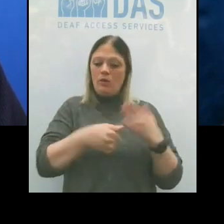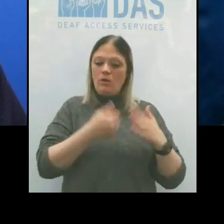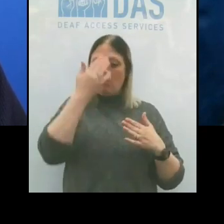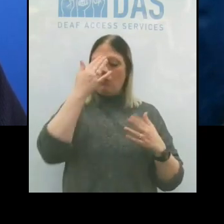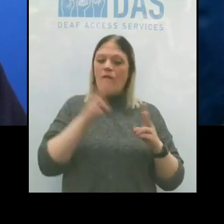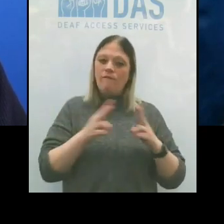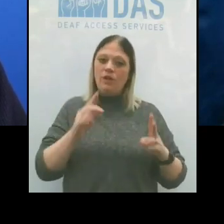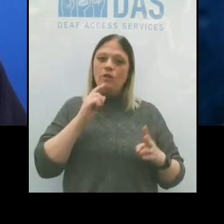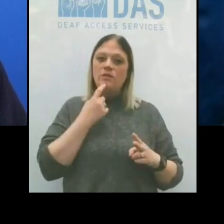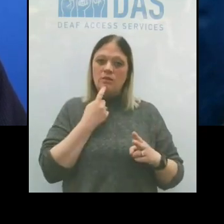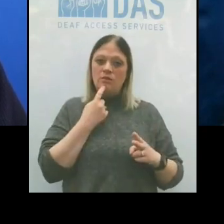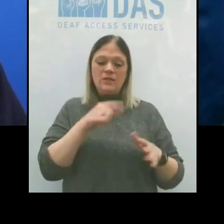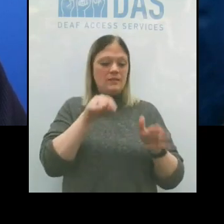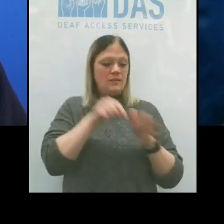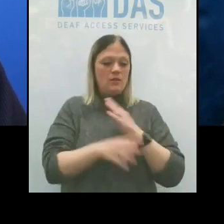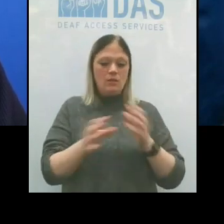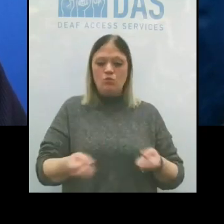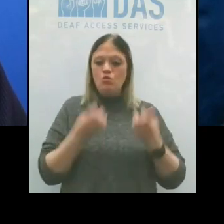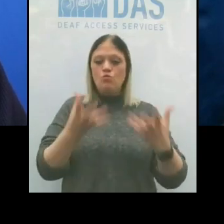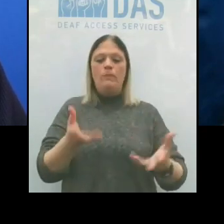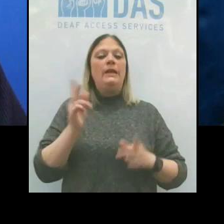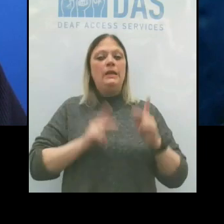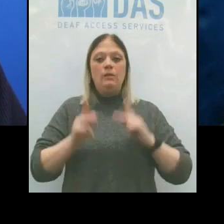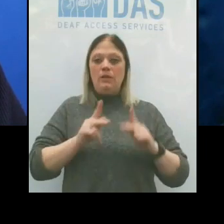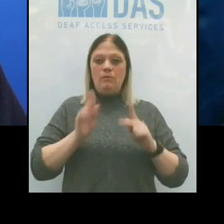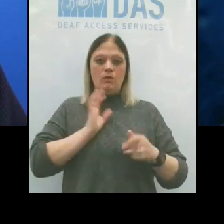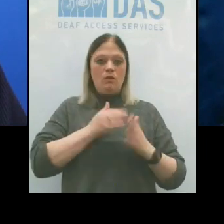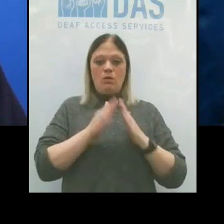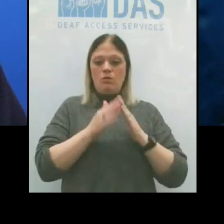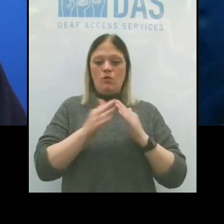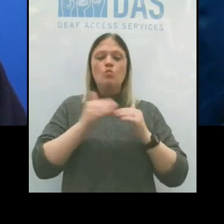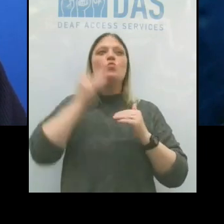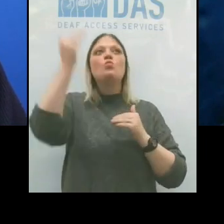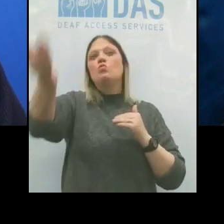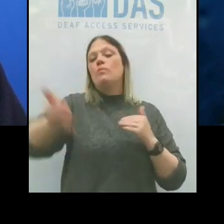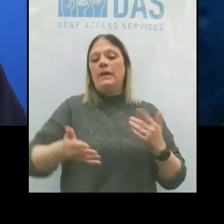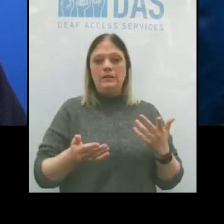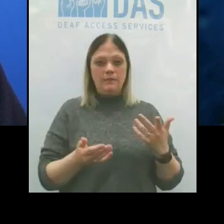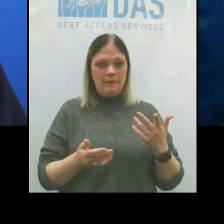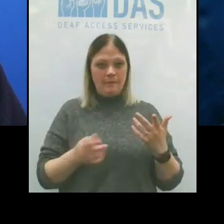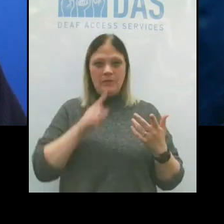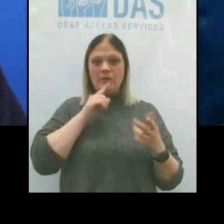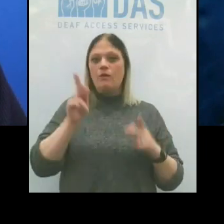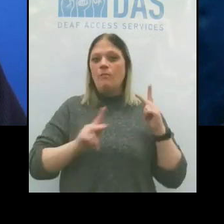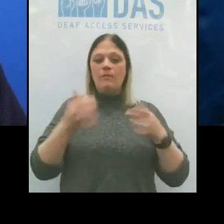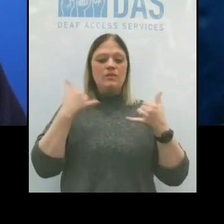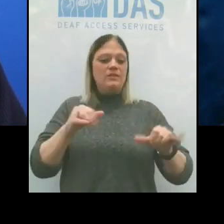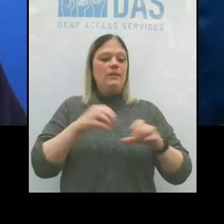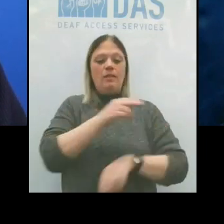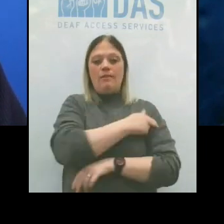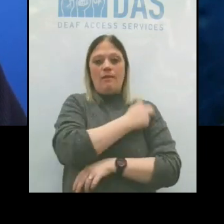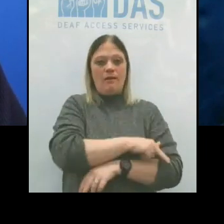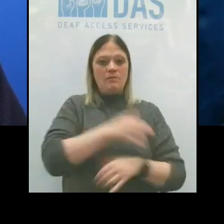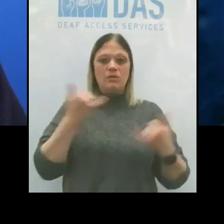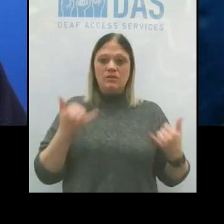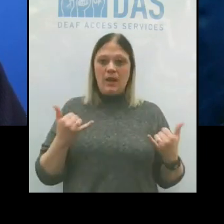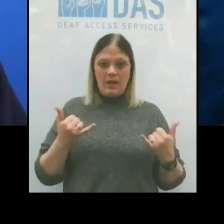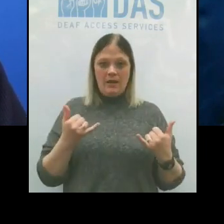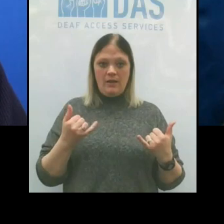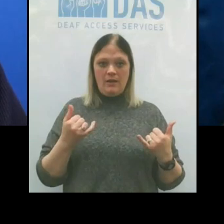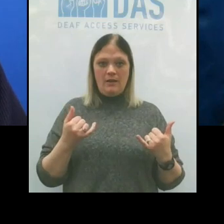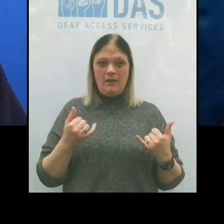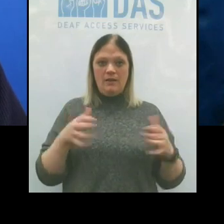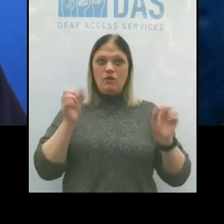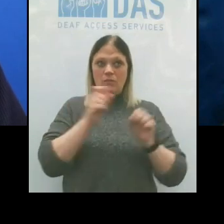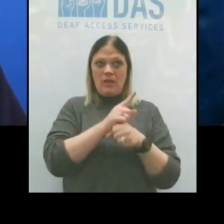very serious. It's killed too many people in our community, far too many people. There are people still in hospital today. If we can ensure that